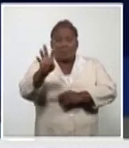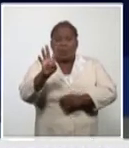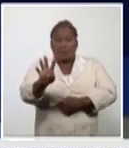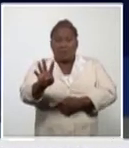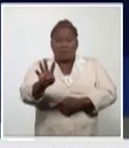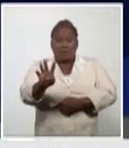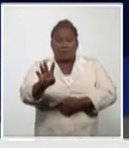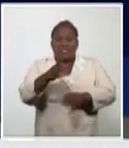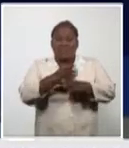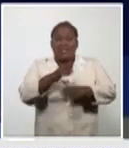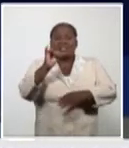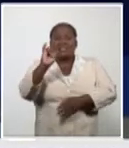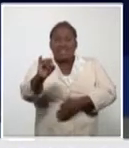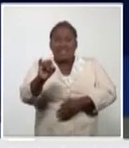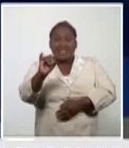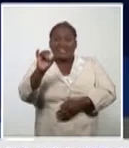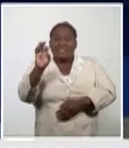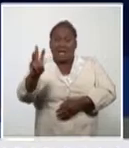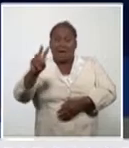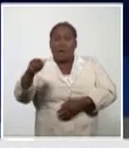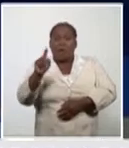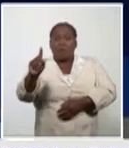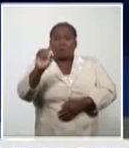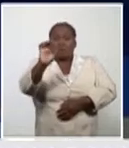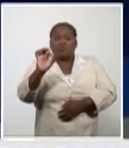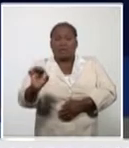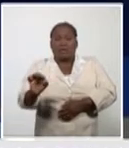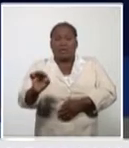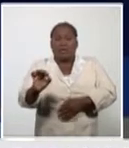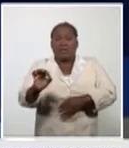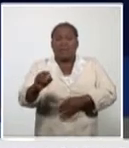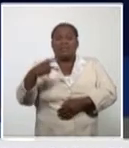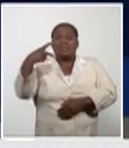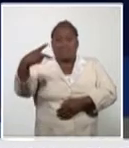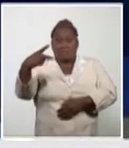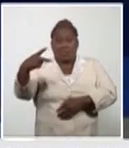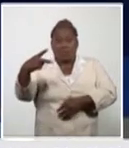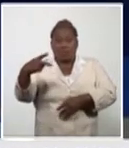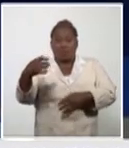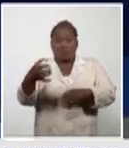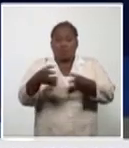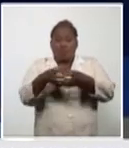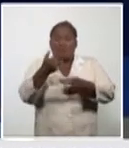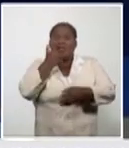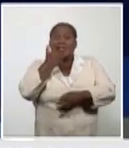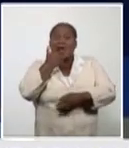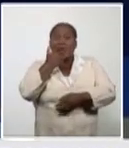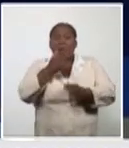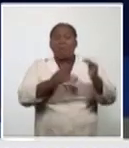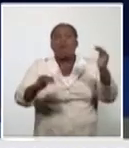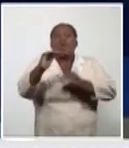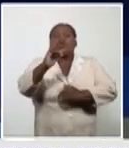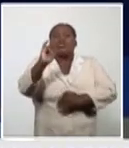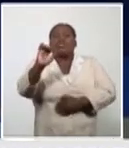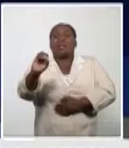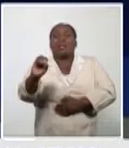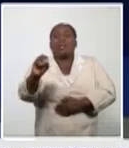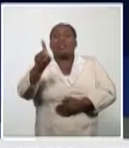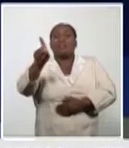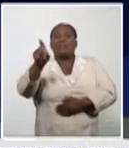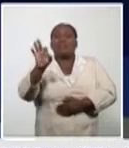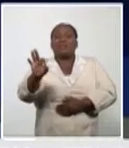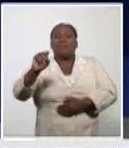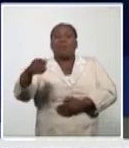The province with the largest number of new cases is Havana, with 38 of the total, 36